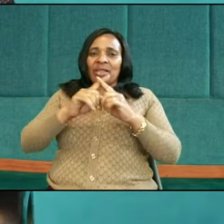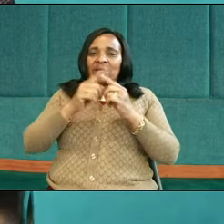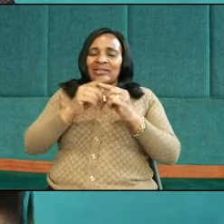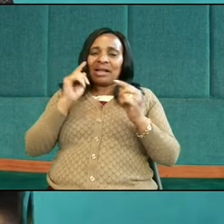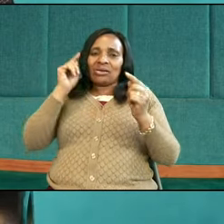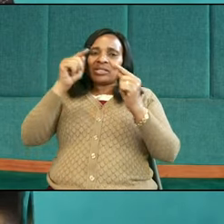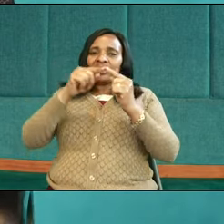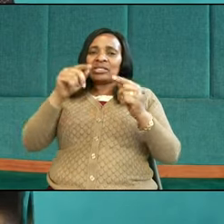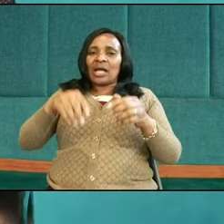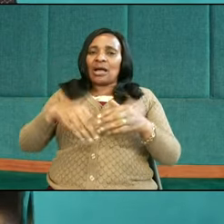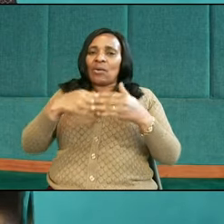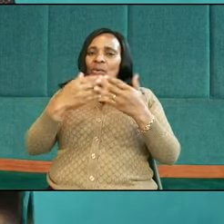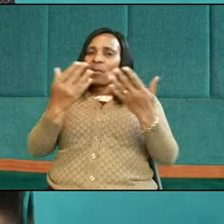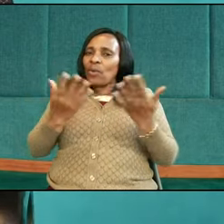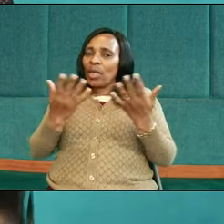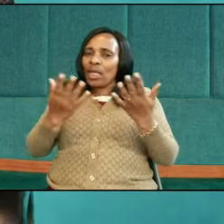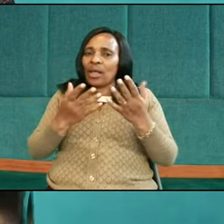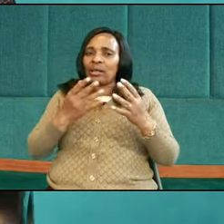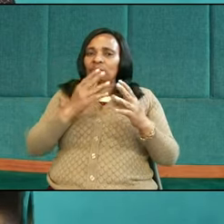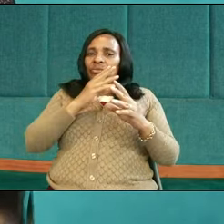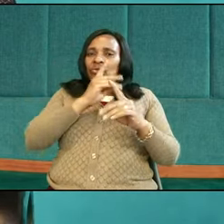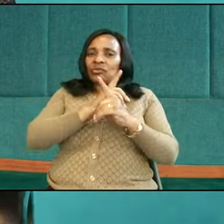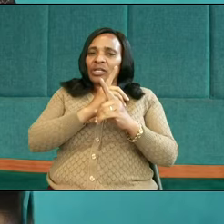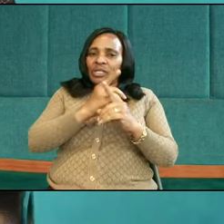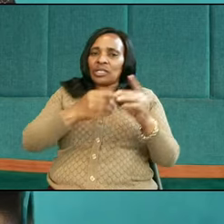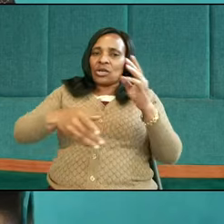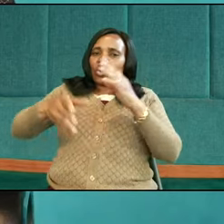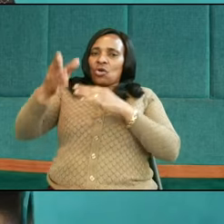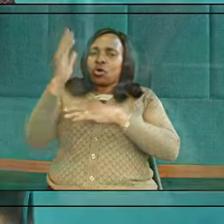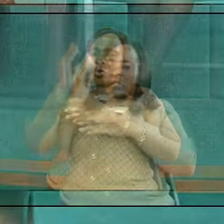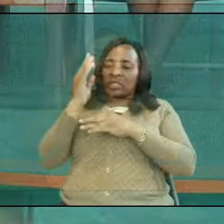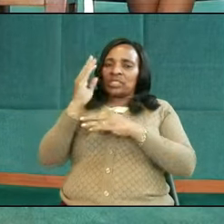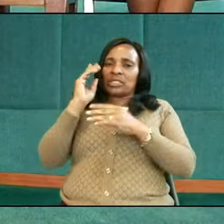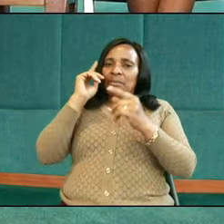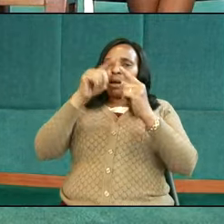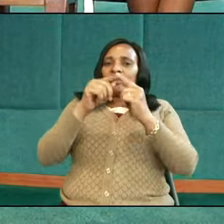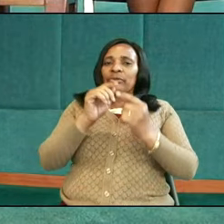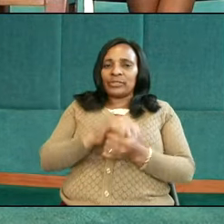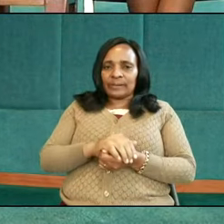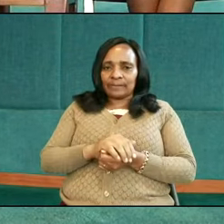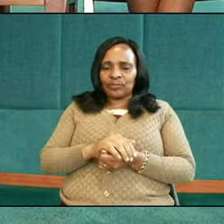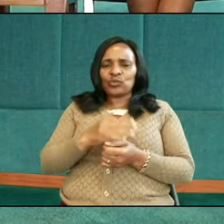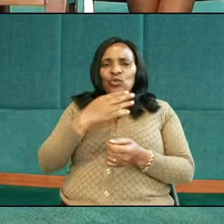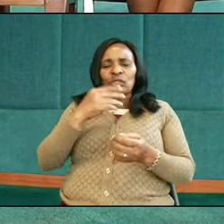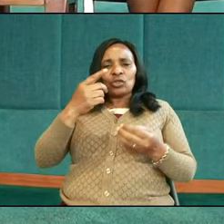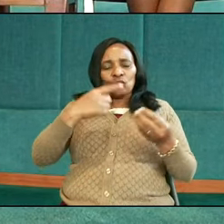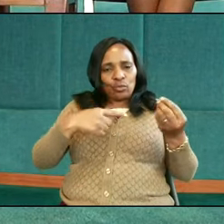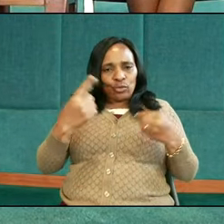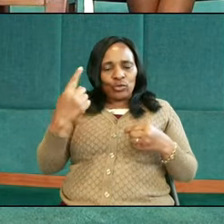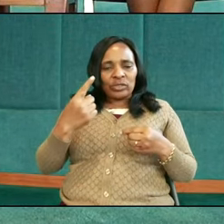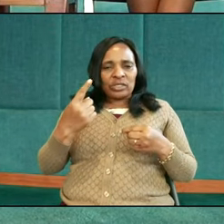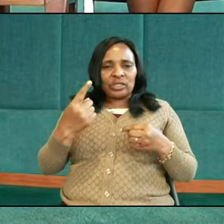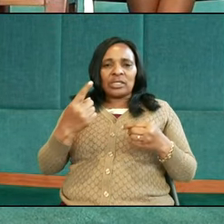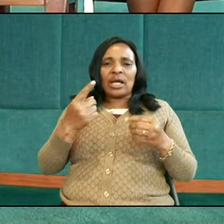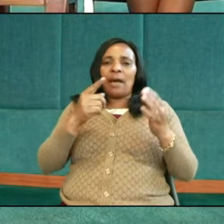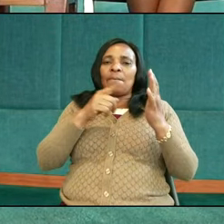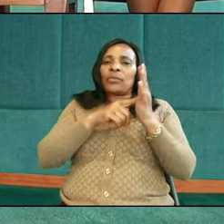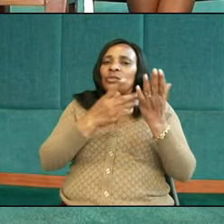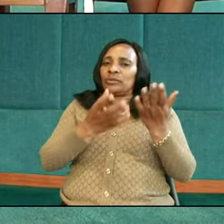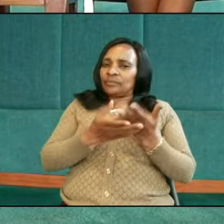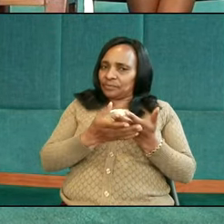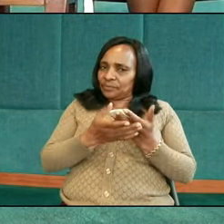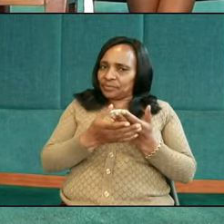point and, yeah, just glorifying God all through. Yeah, he wanted to prove a point. He had a target